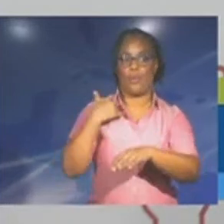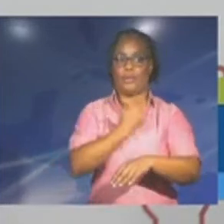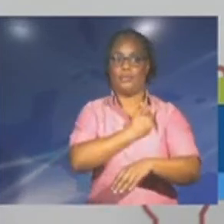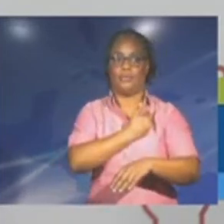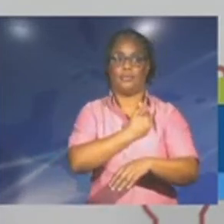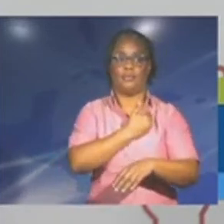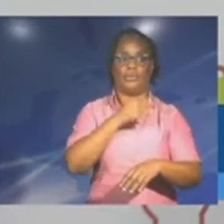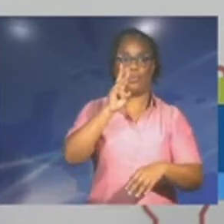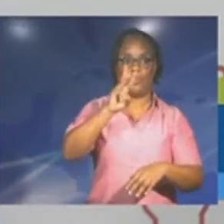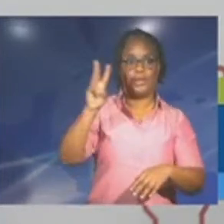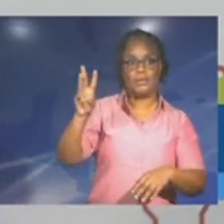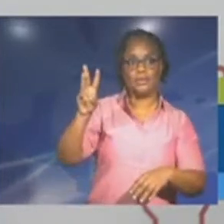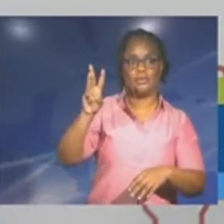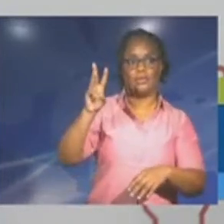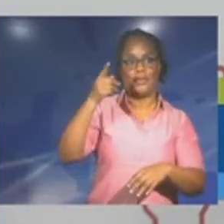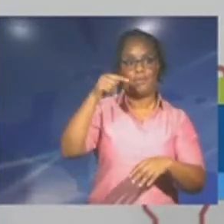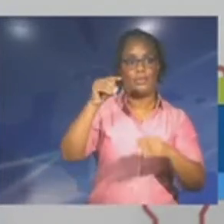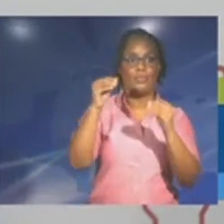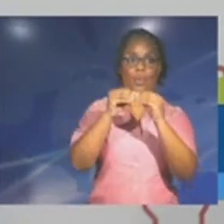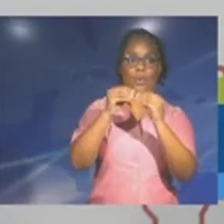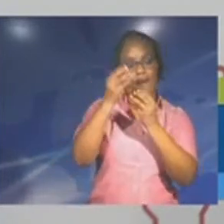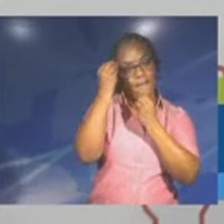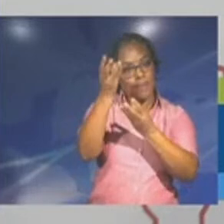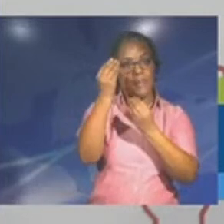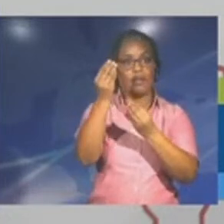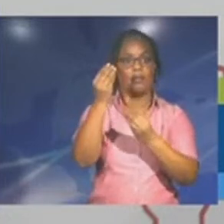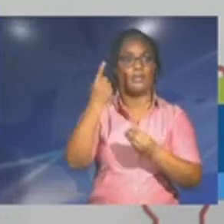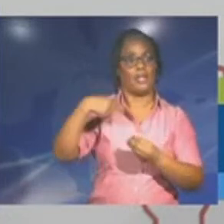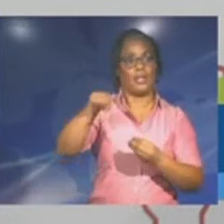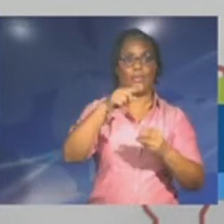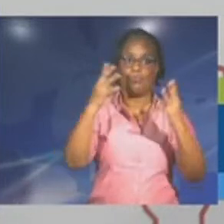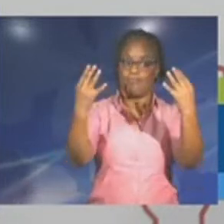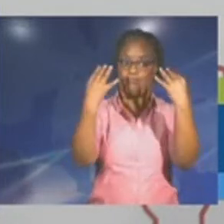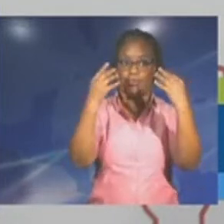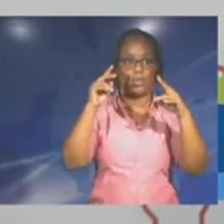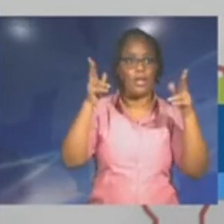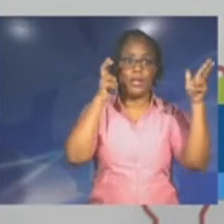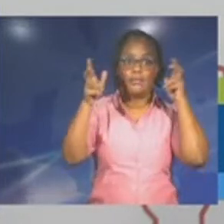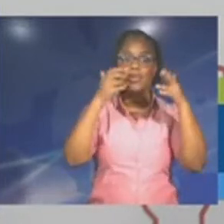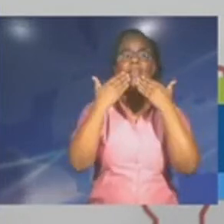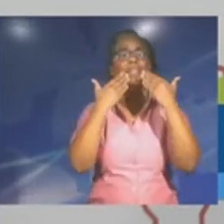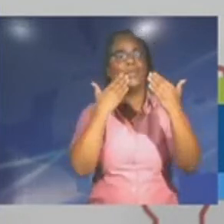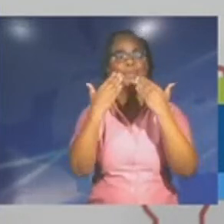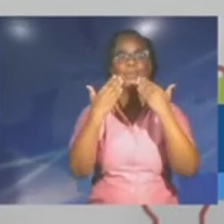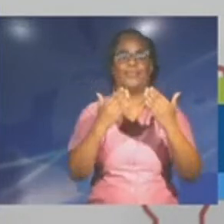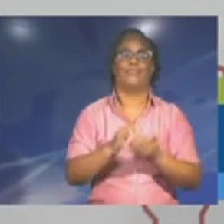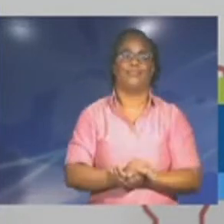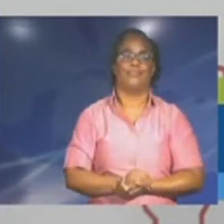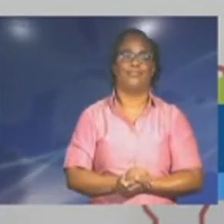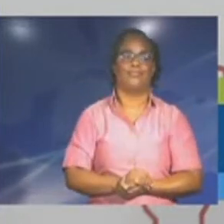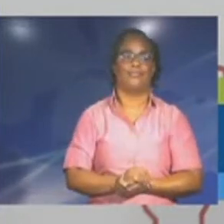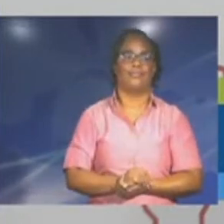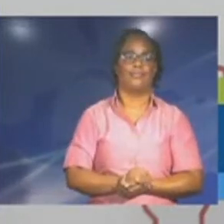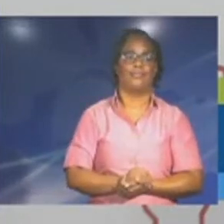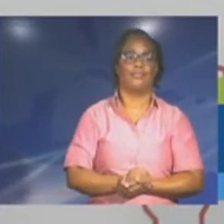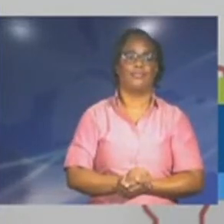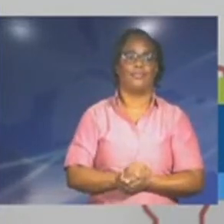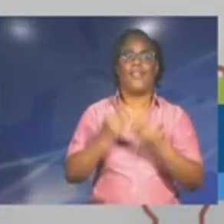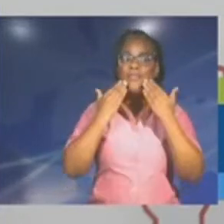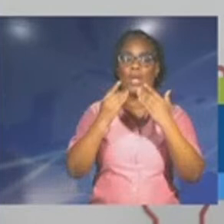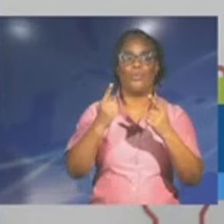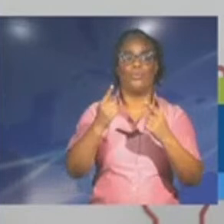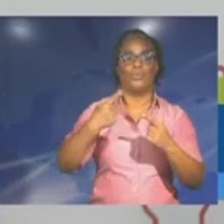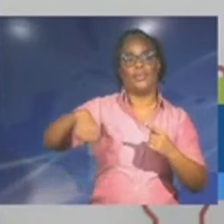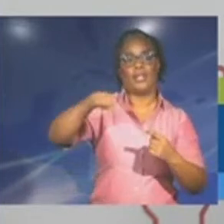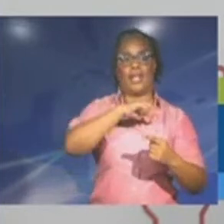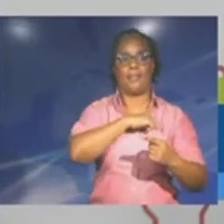information. And to all our nurses, past and present, we appreciate the amazing work that you have done and continue to do